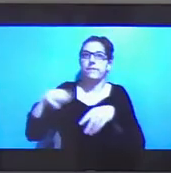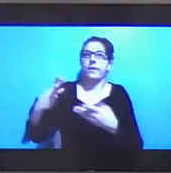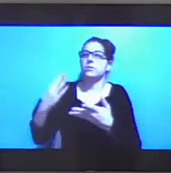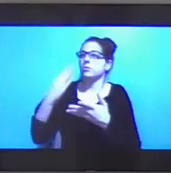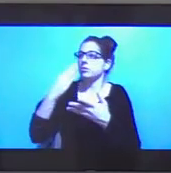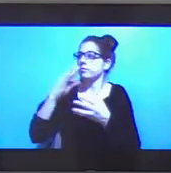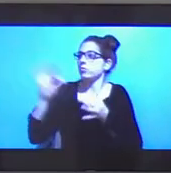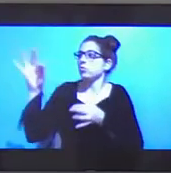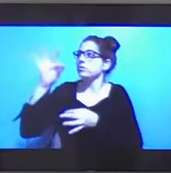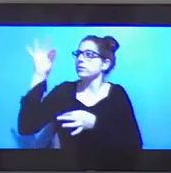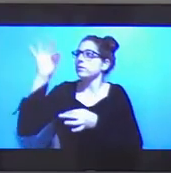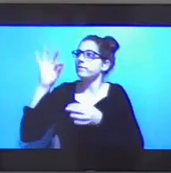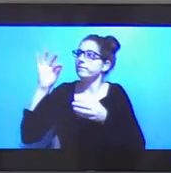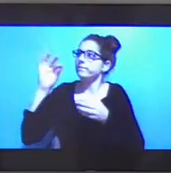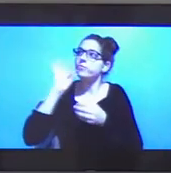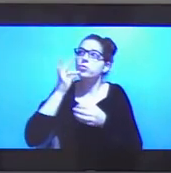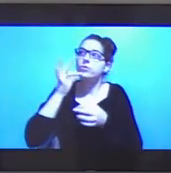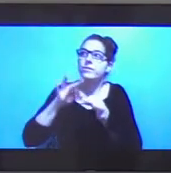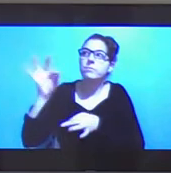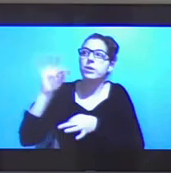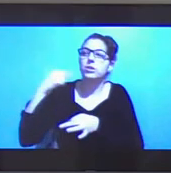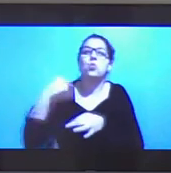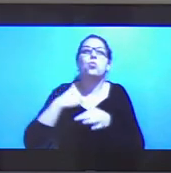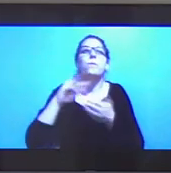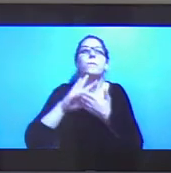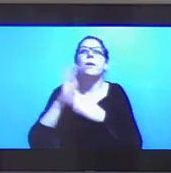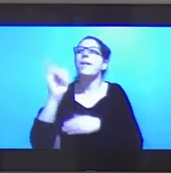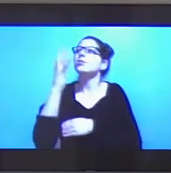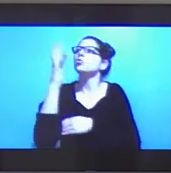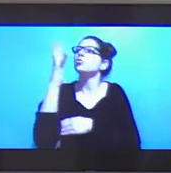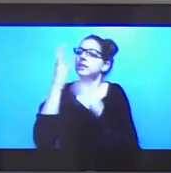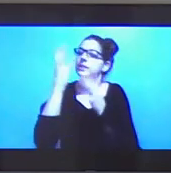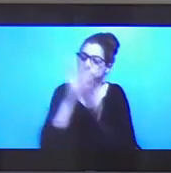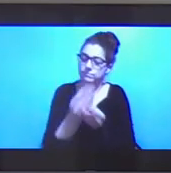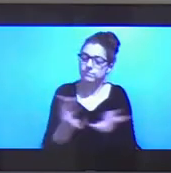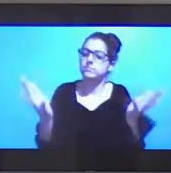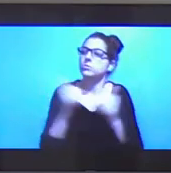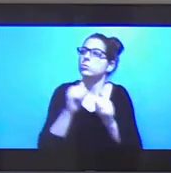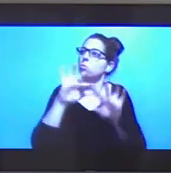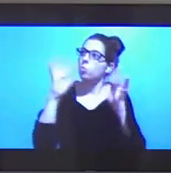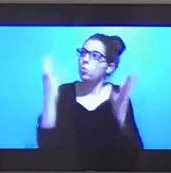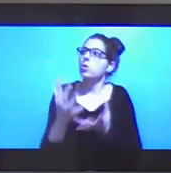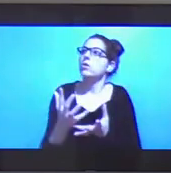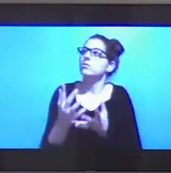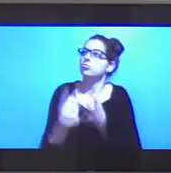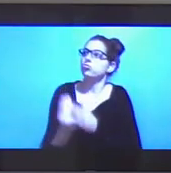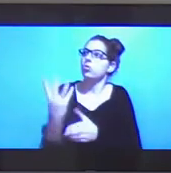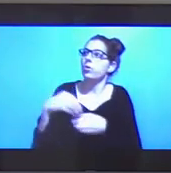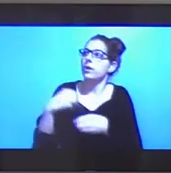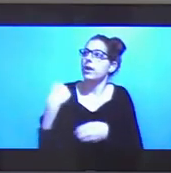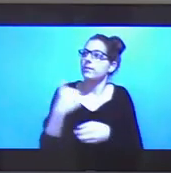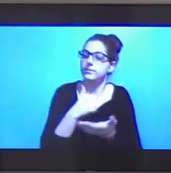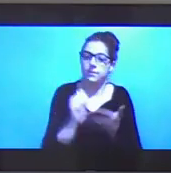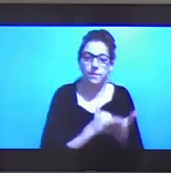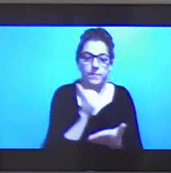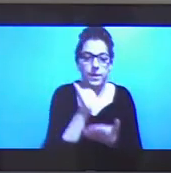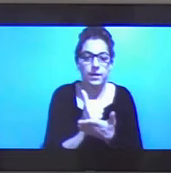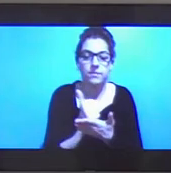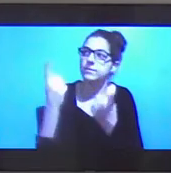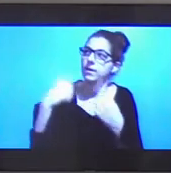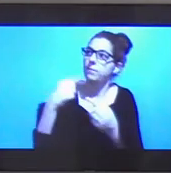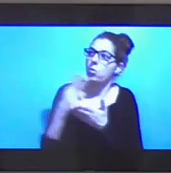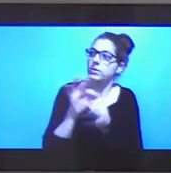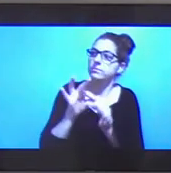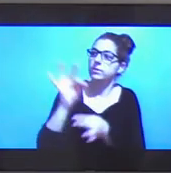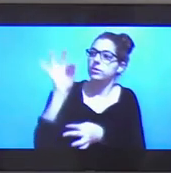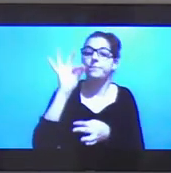living tree, sharing your bounty with the world. Amen. Come, Holy Spirit. Join our prayers with those of your servants of every